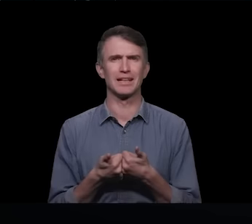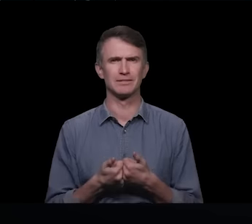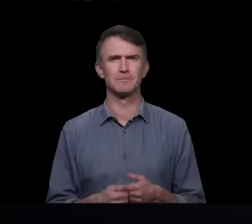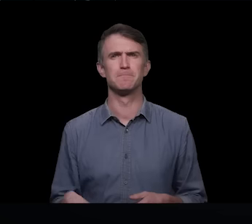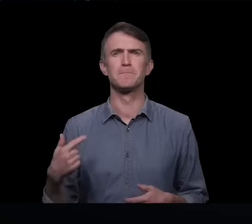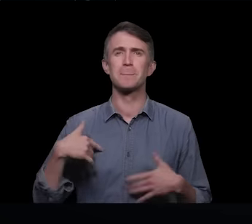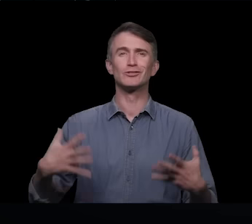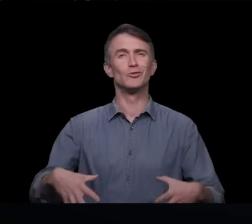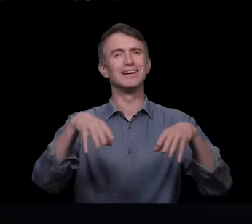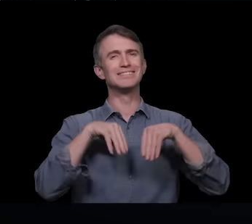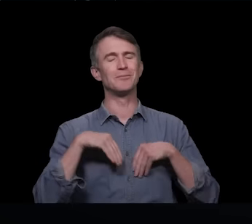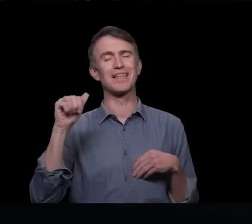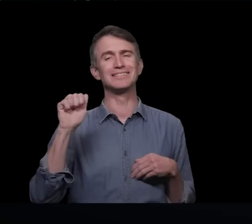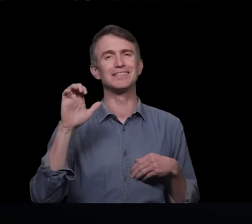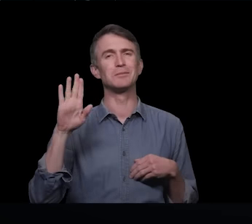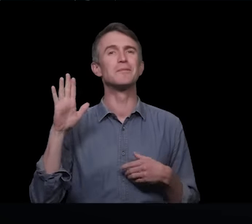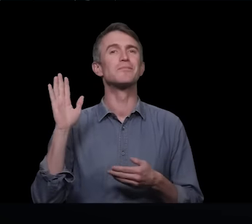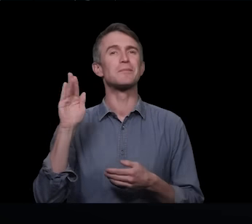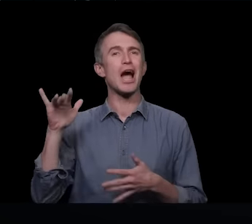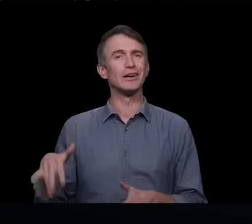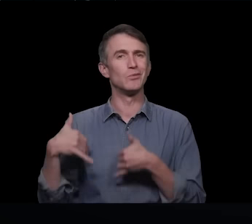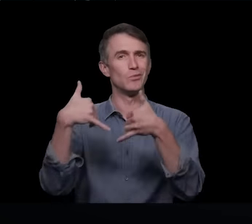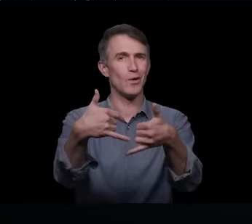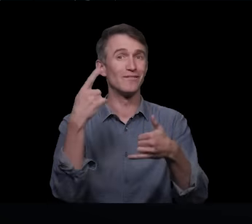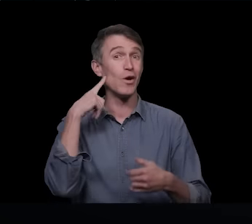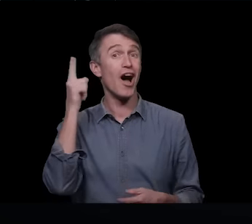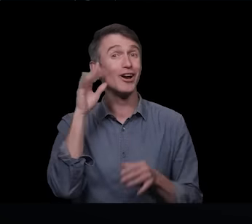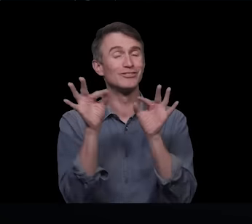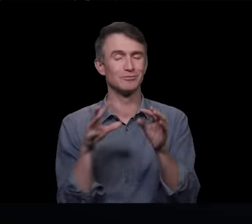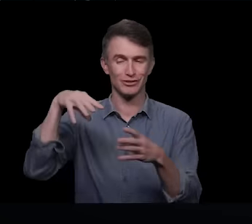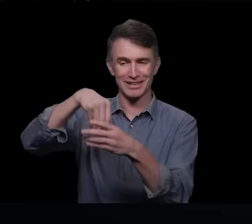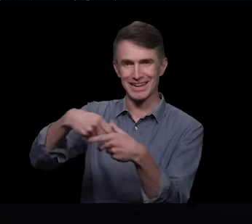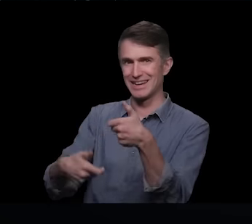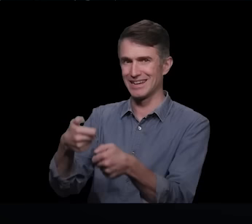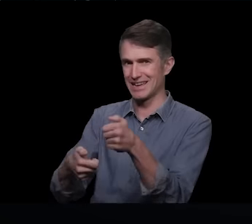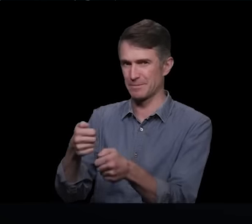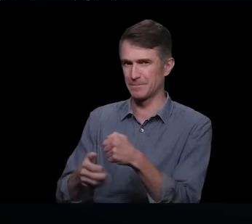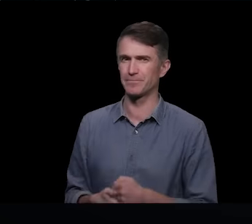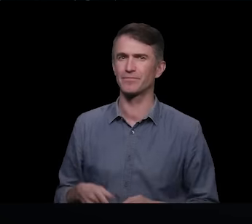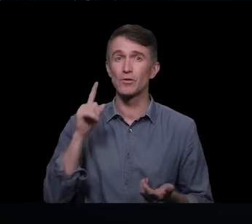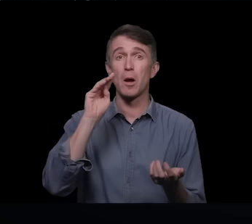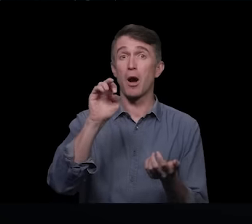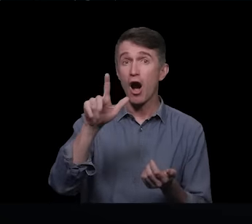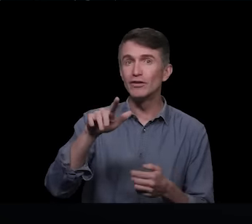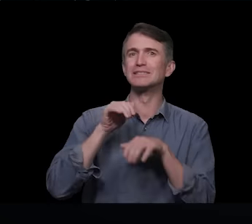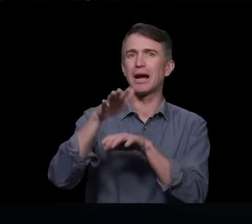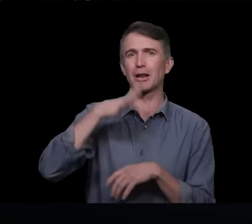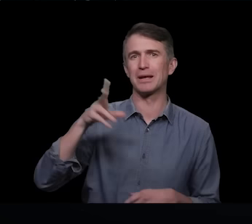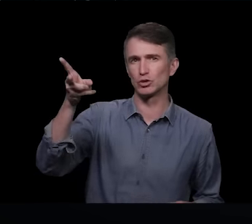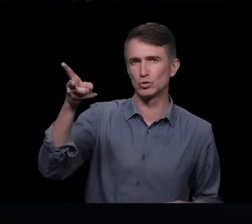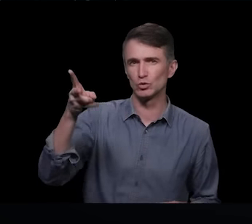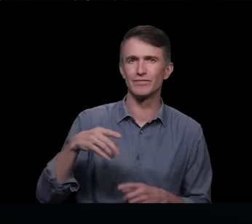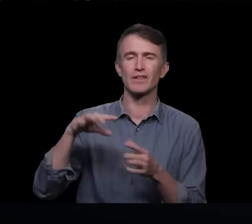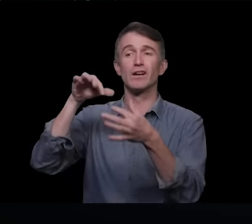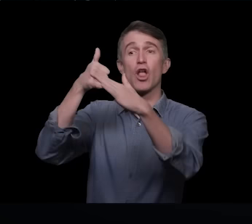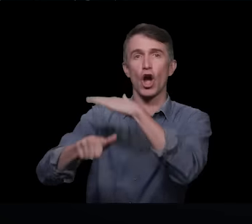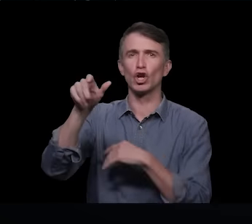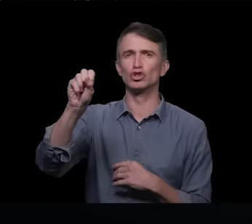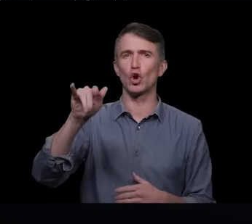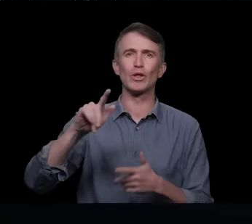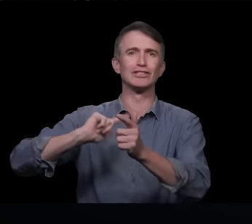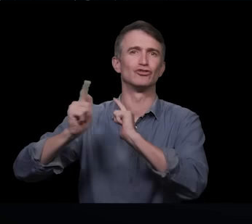Award for Audio Descriptions in Gaming for Marvel's Spider-Man 2 on behalf of Sony Interactive Entertainment and Insomniac